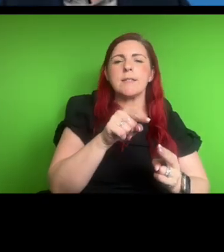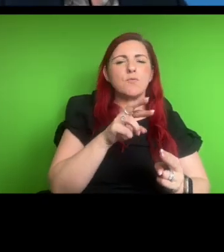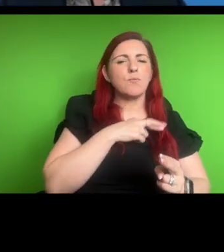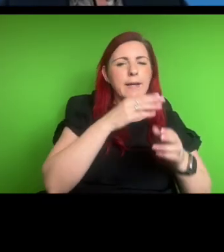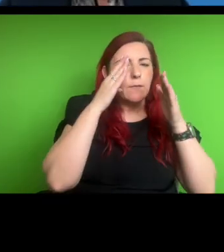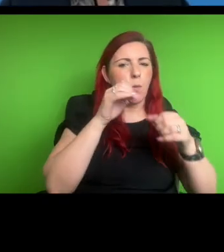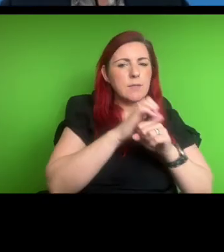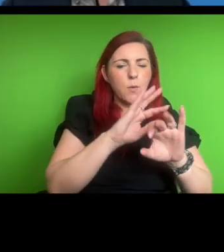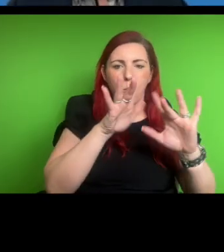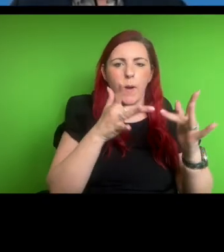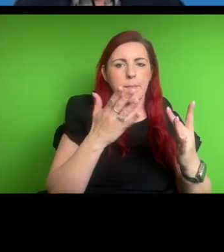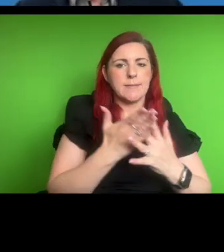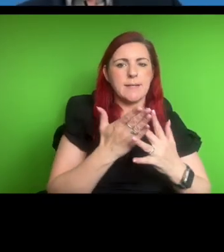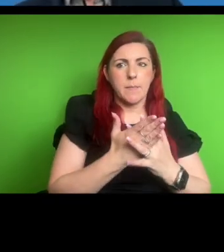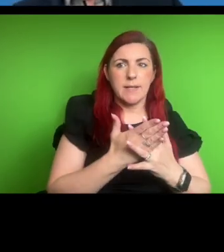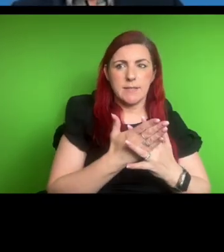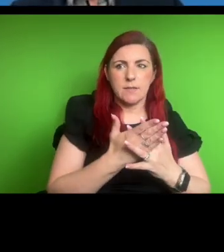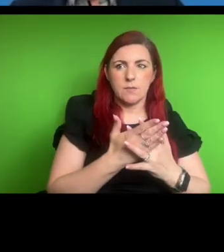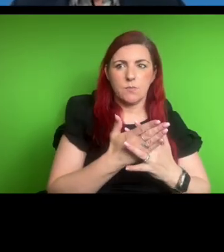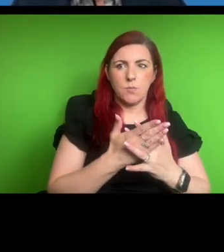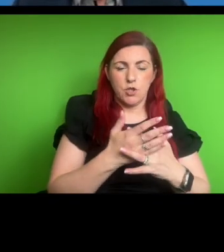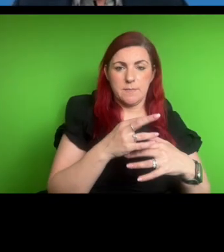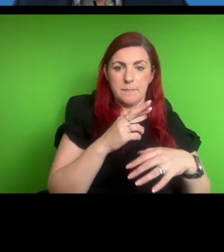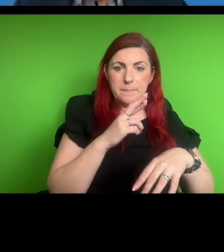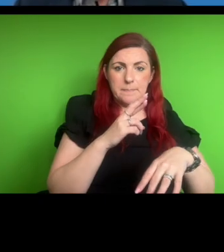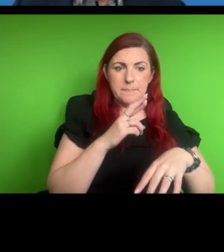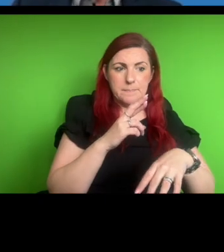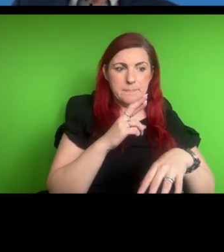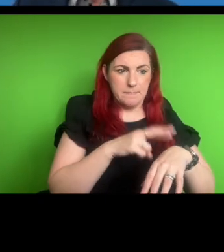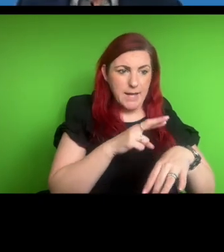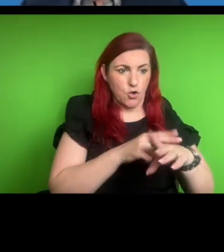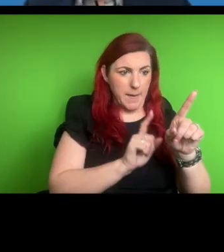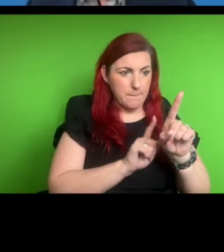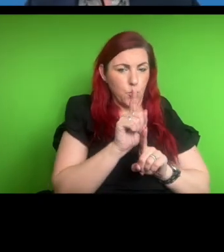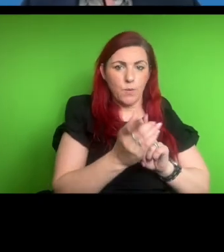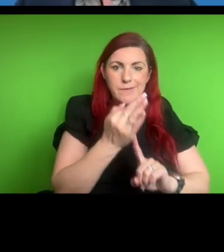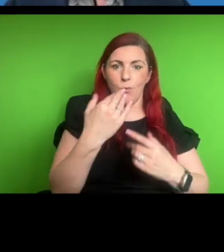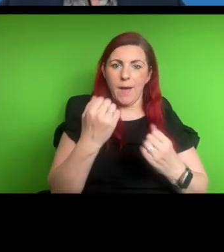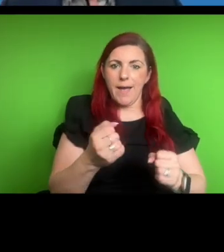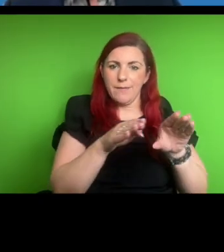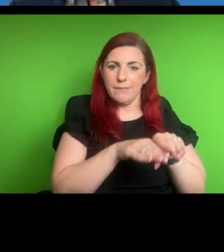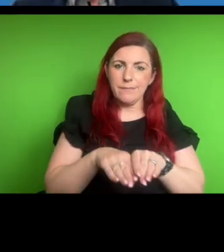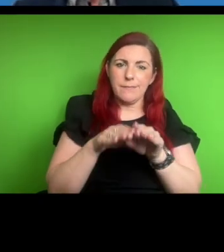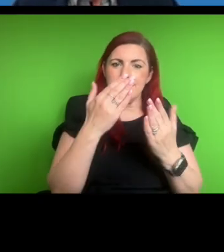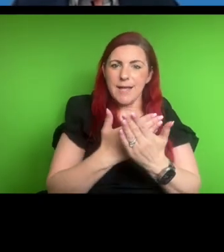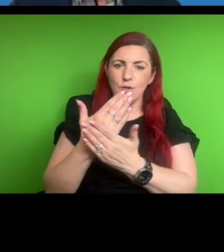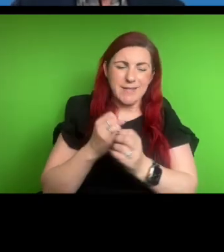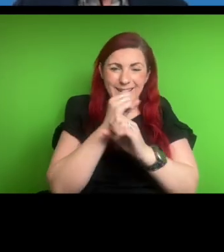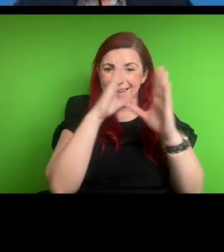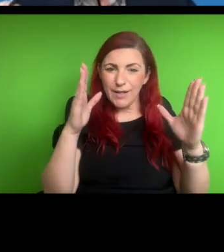I suppose, by standards over the years, where there's clear technical standards for web accessibility.